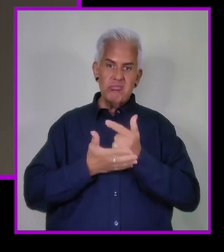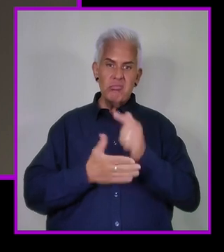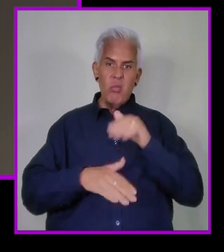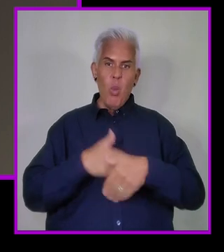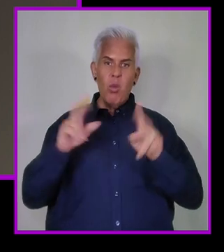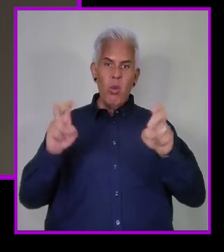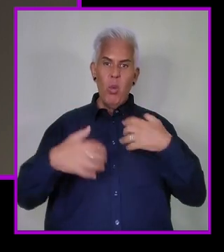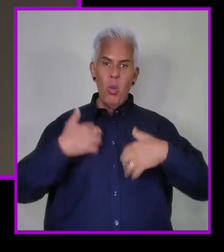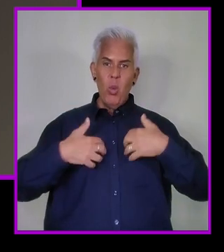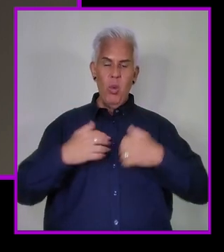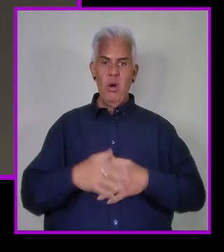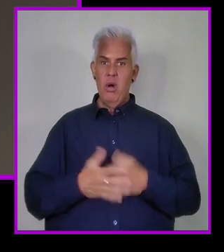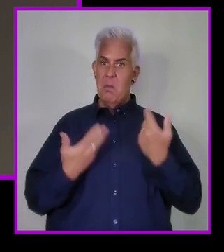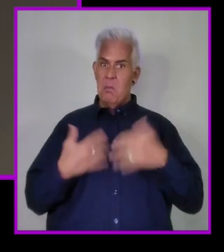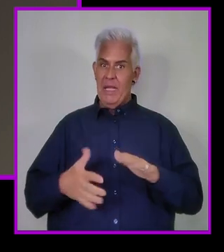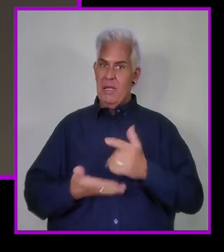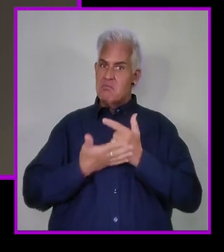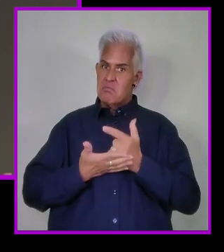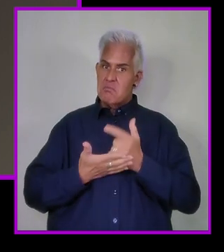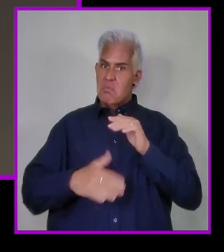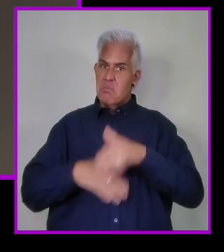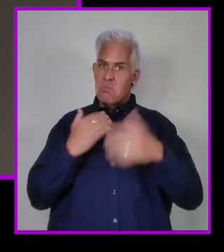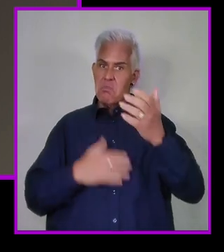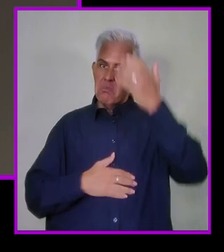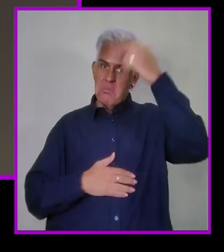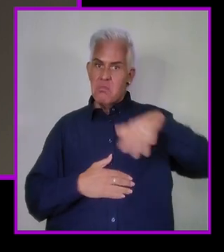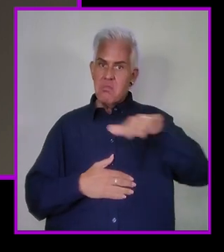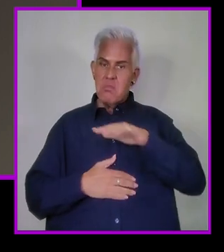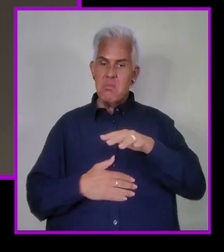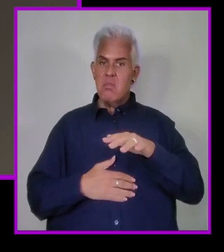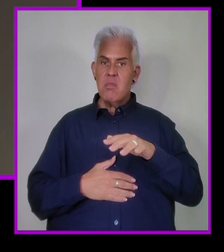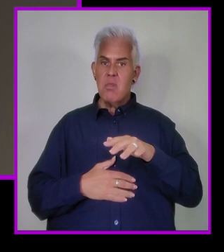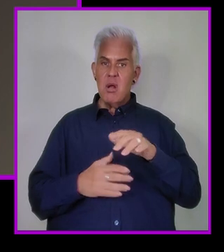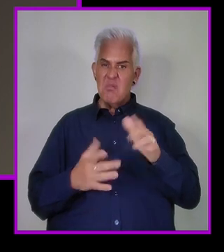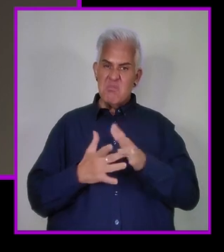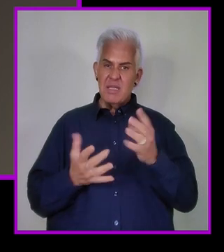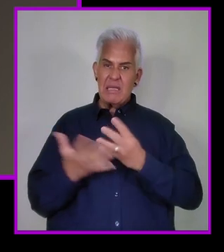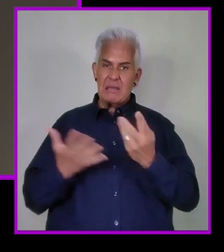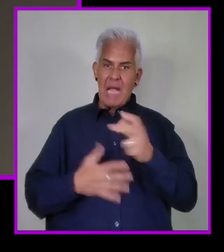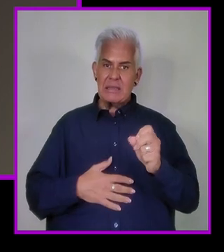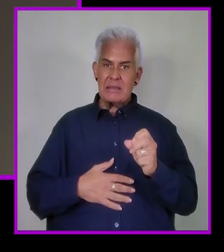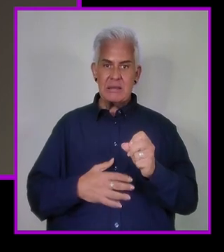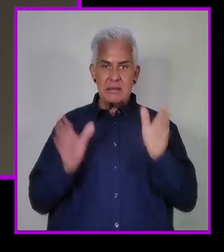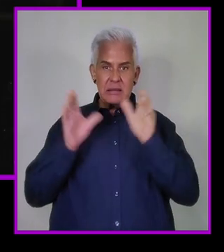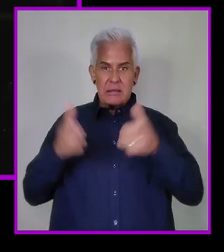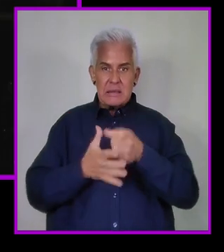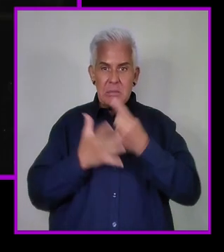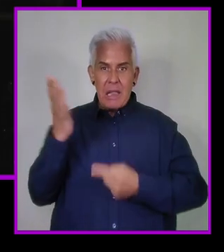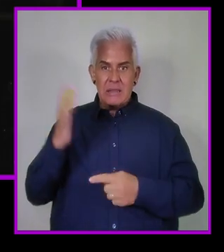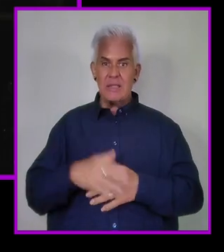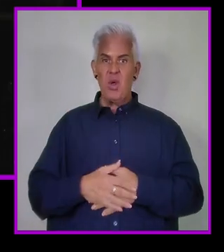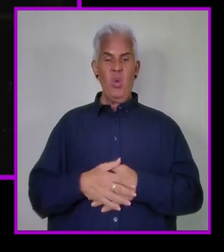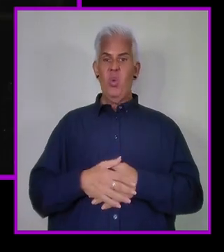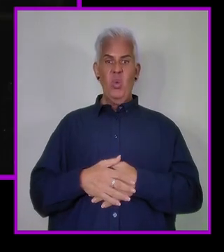so I got to make a film about the monarchy in the mid-80s, not about disability. not focused on disability. My disability